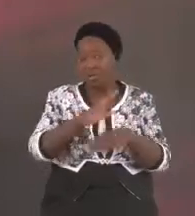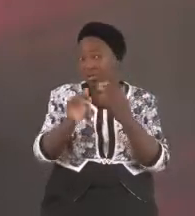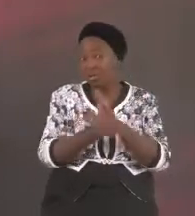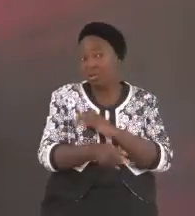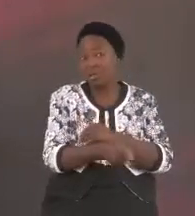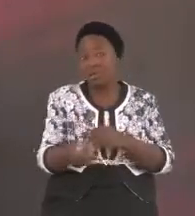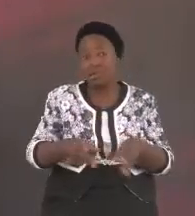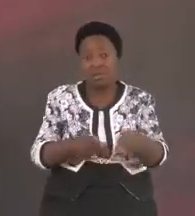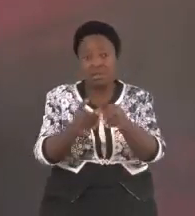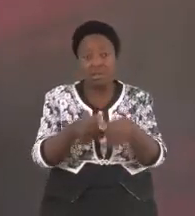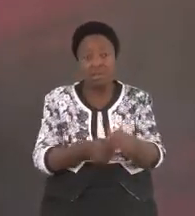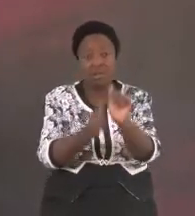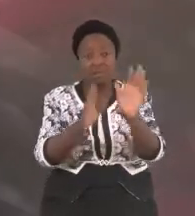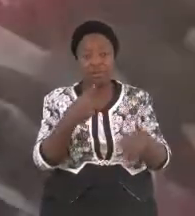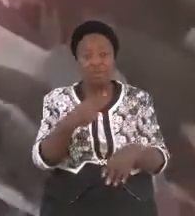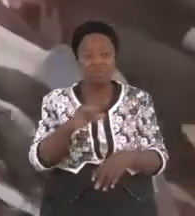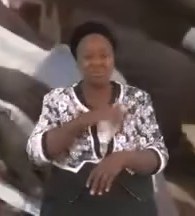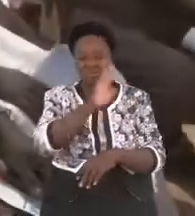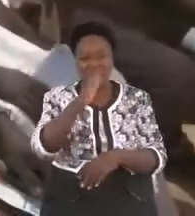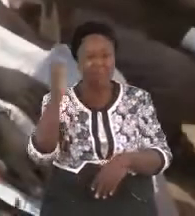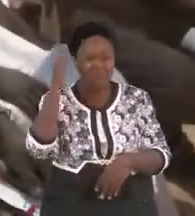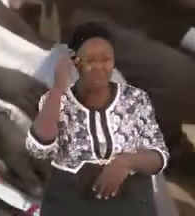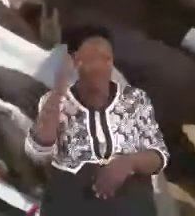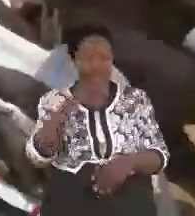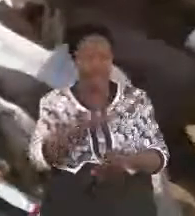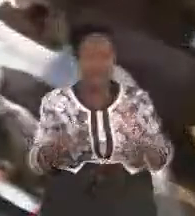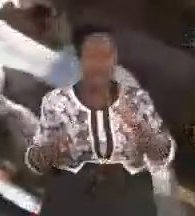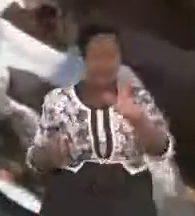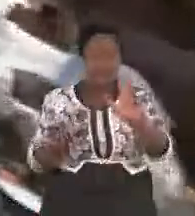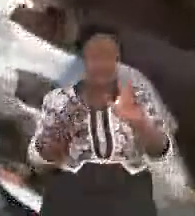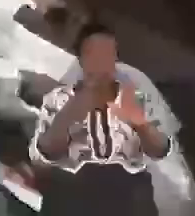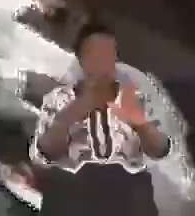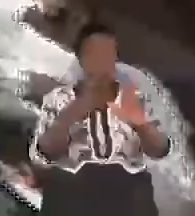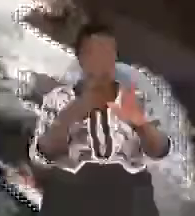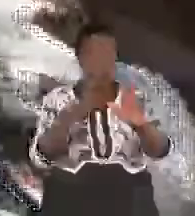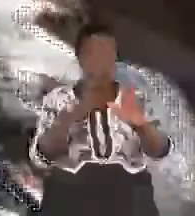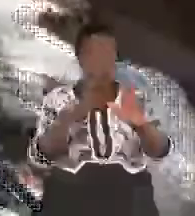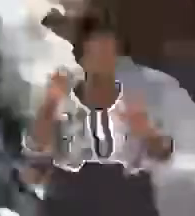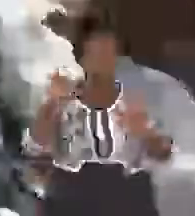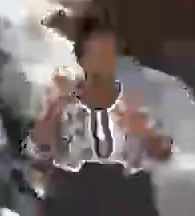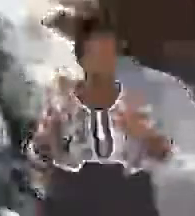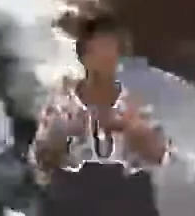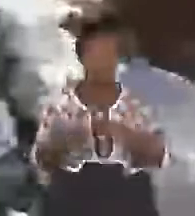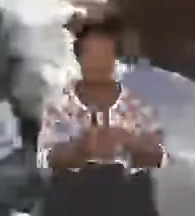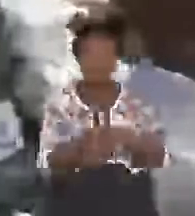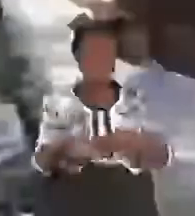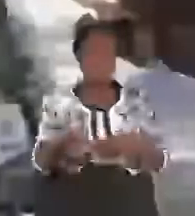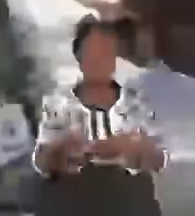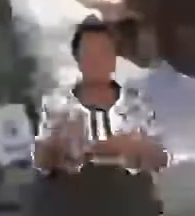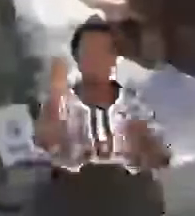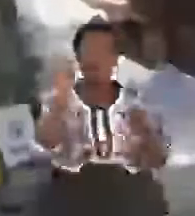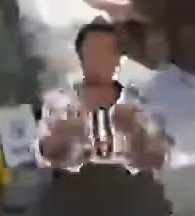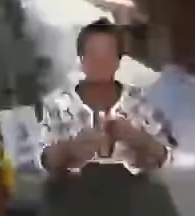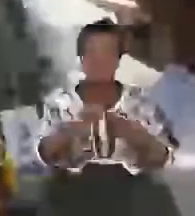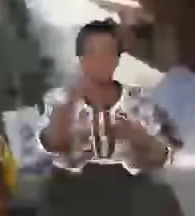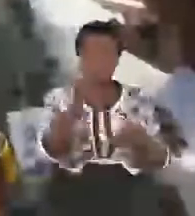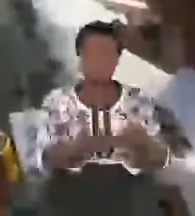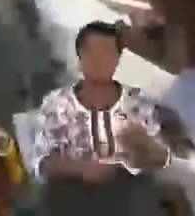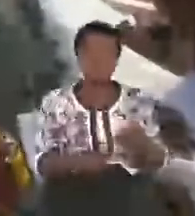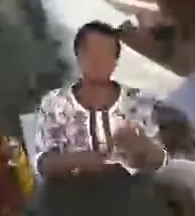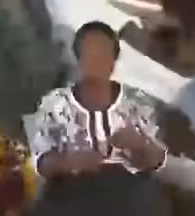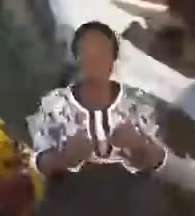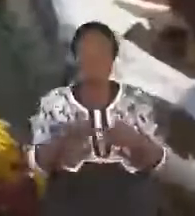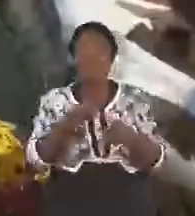at verse 3. In verse 3, it says, he said unto them, unto what then were